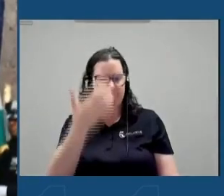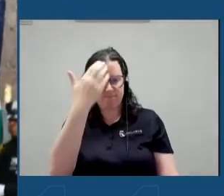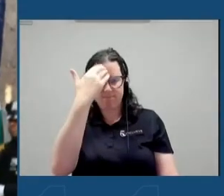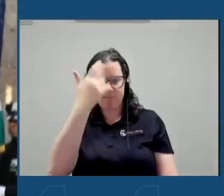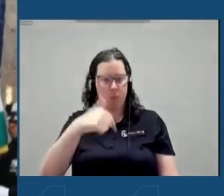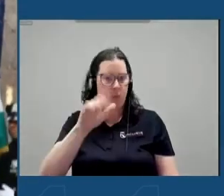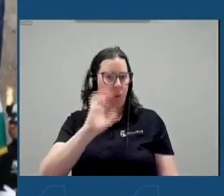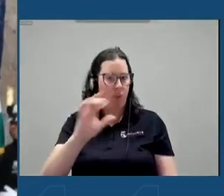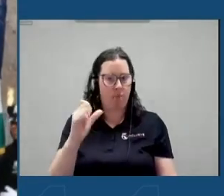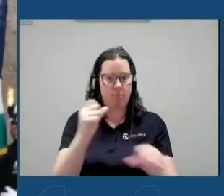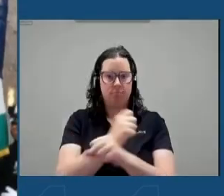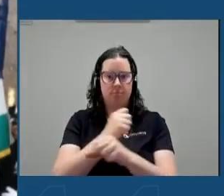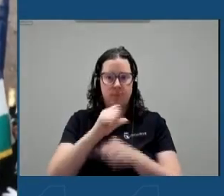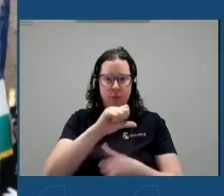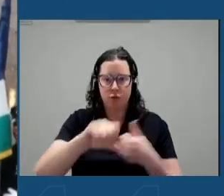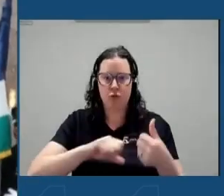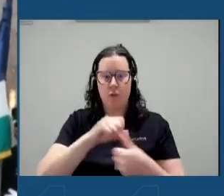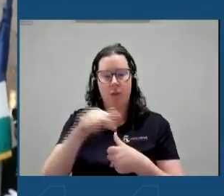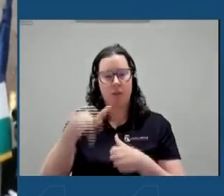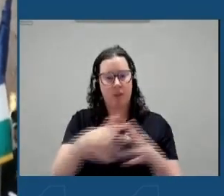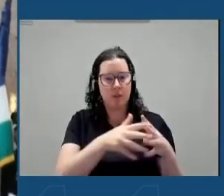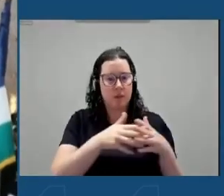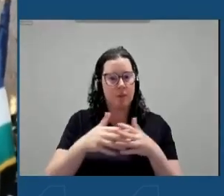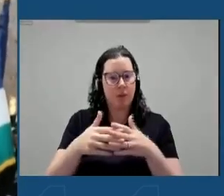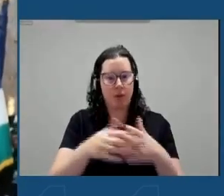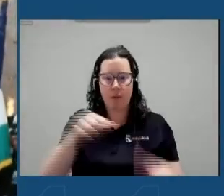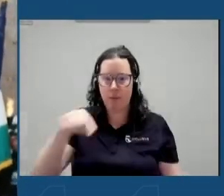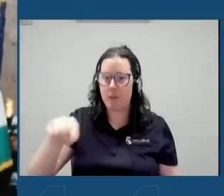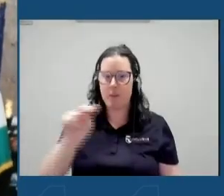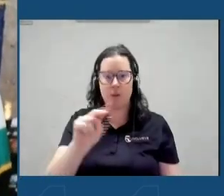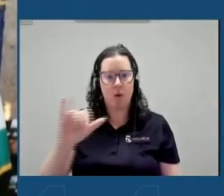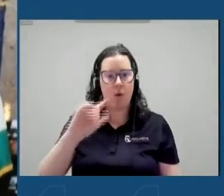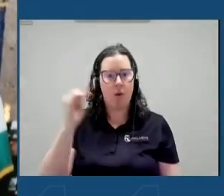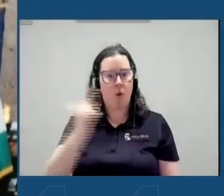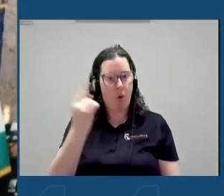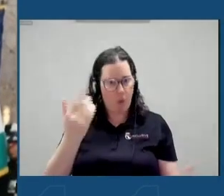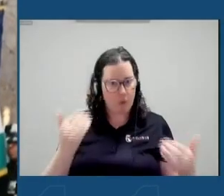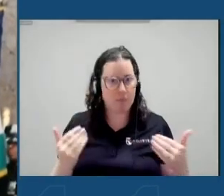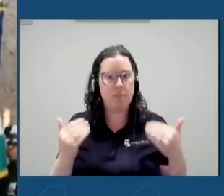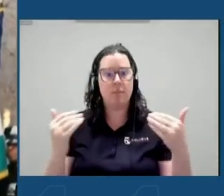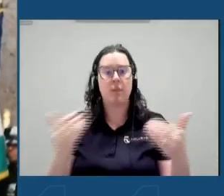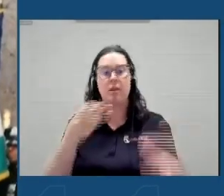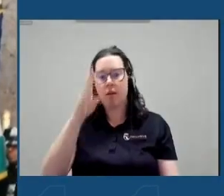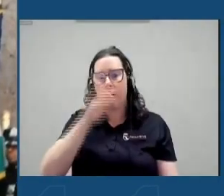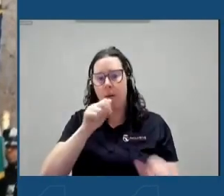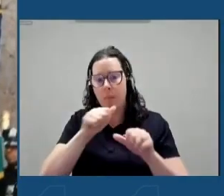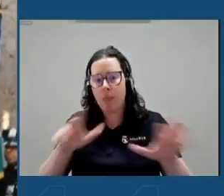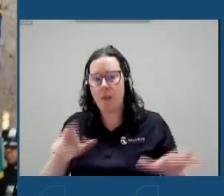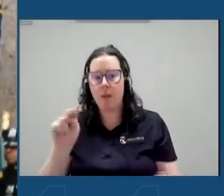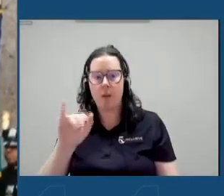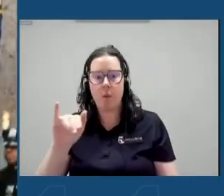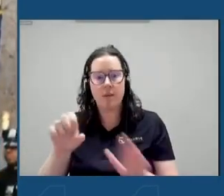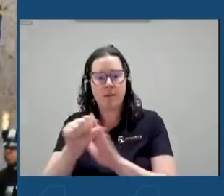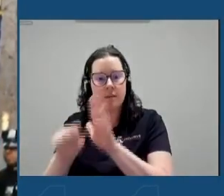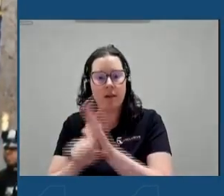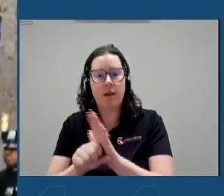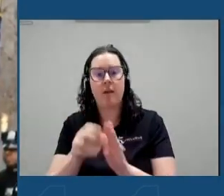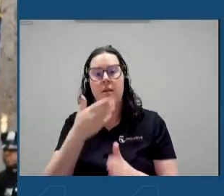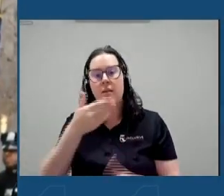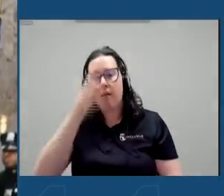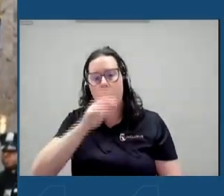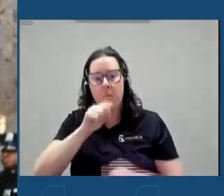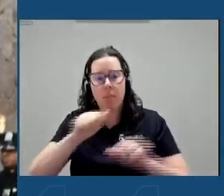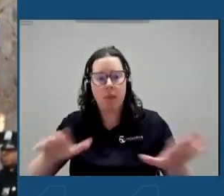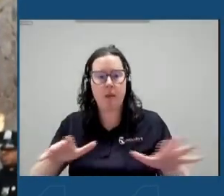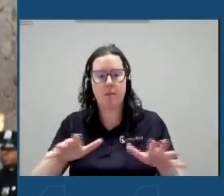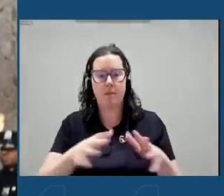is America, and we always rise up. God bless New York State, and God bless the people of the great United States of America.